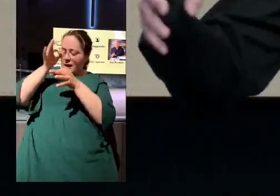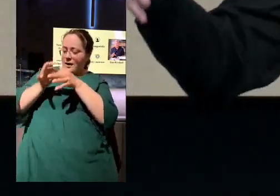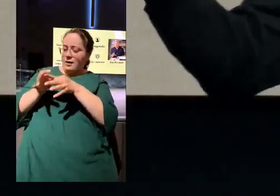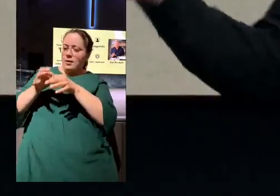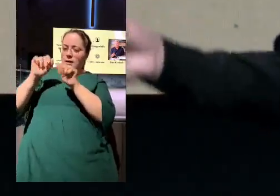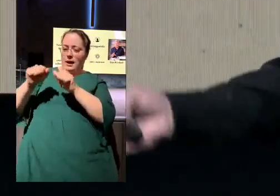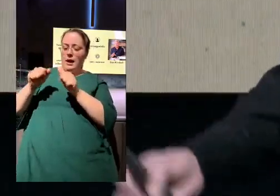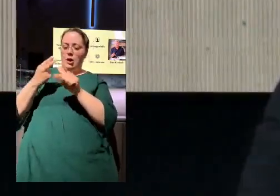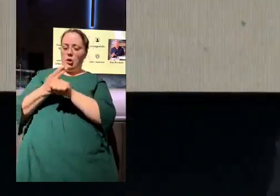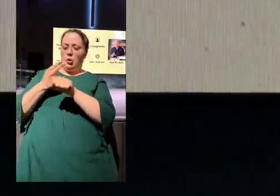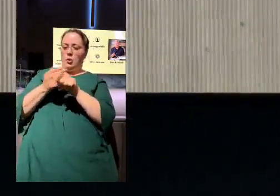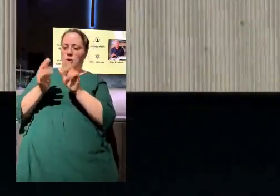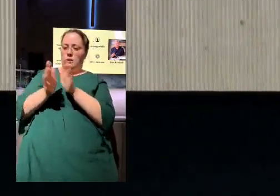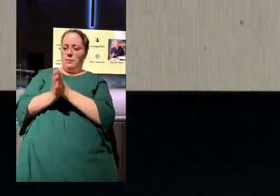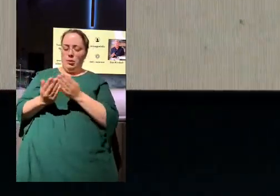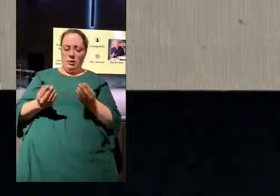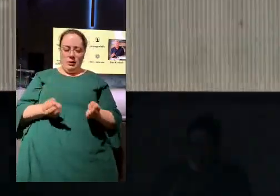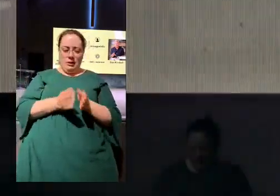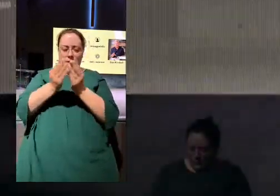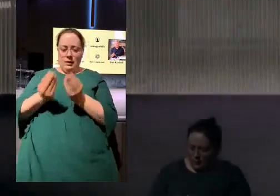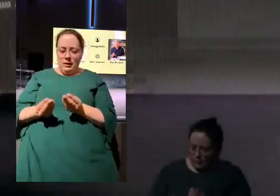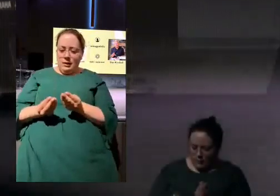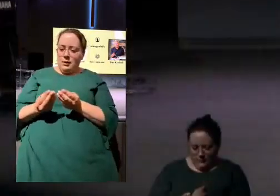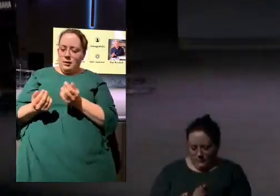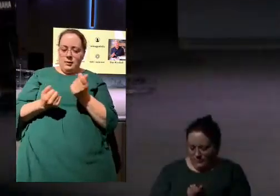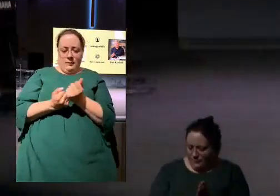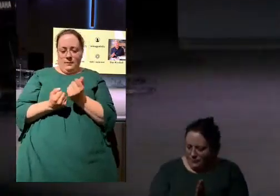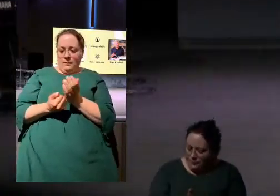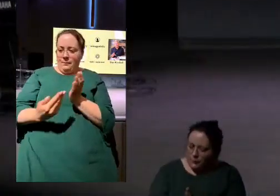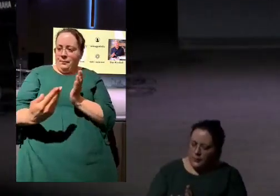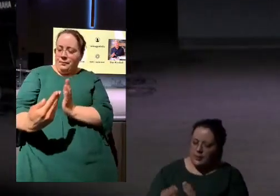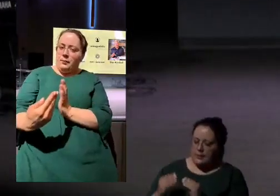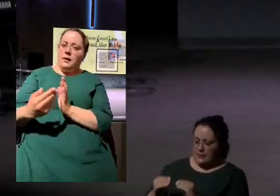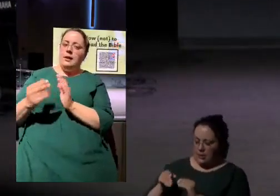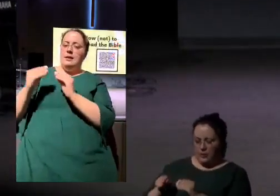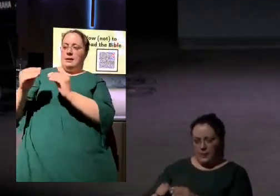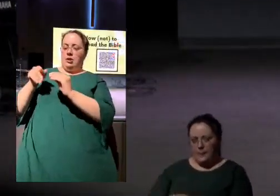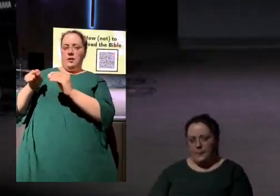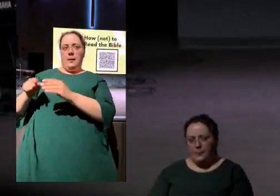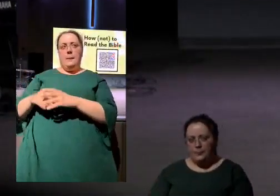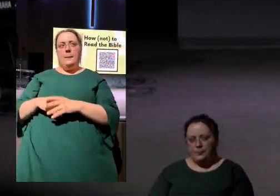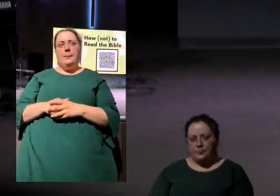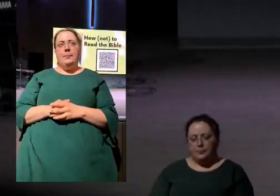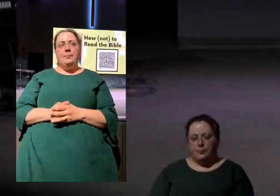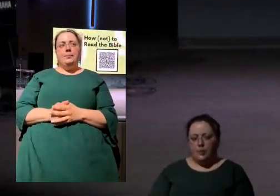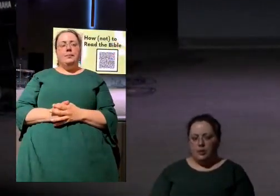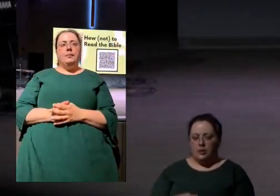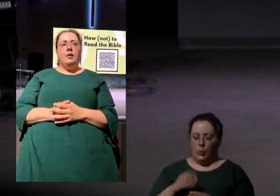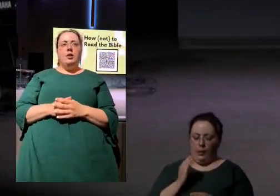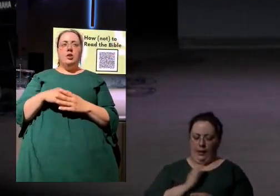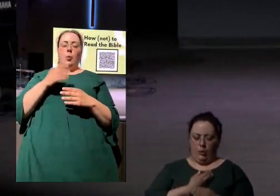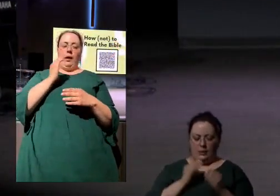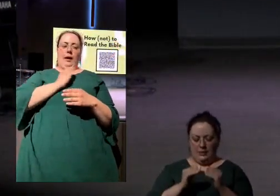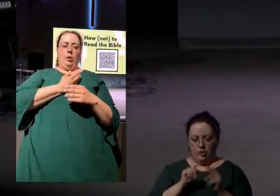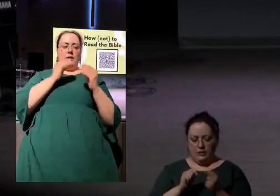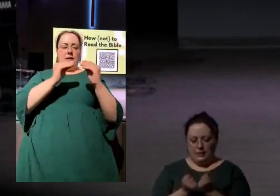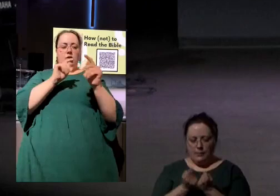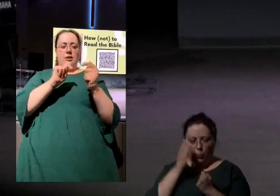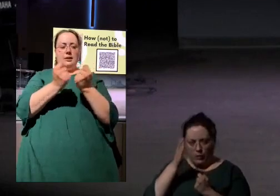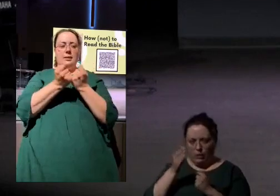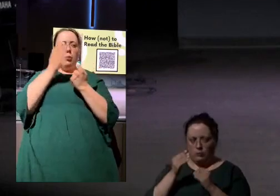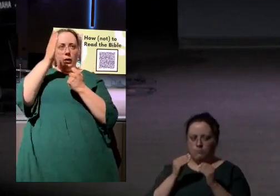to be addressing each of these topics. The teaching team is going to be joining me in that. How not to read the Bible. The